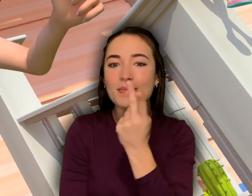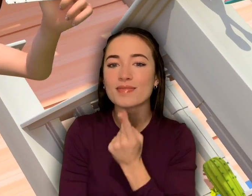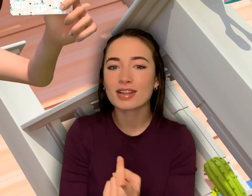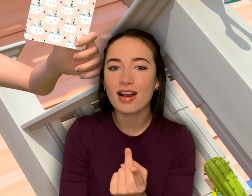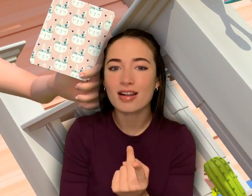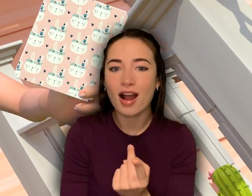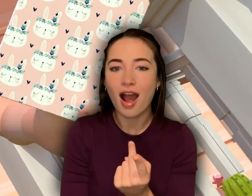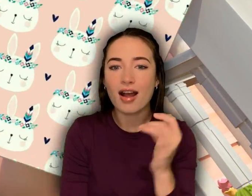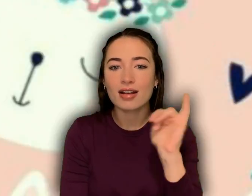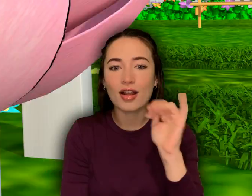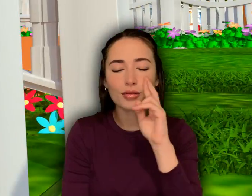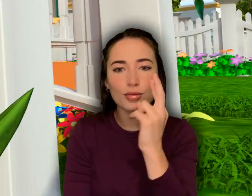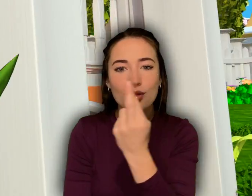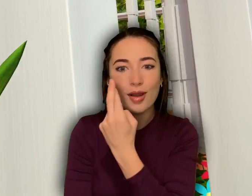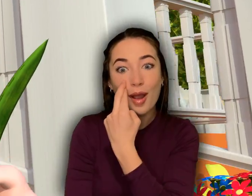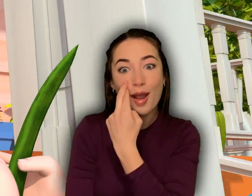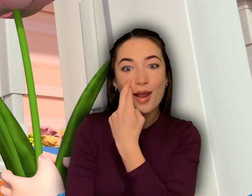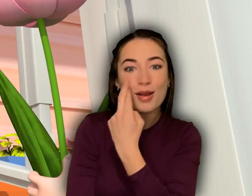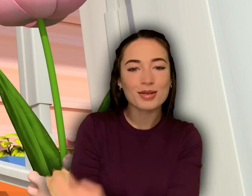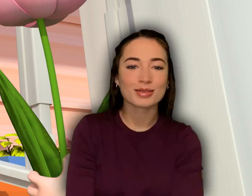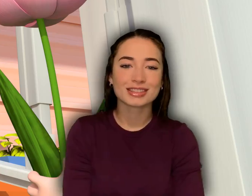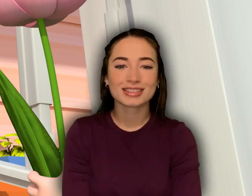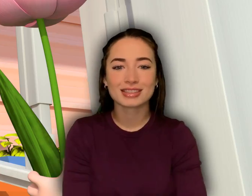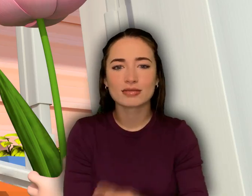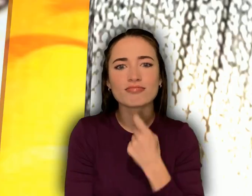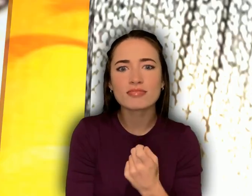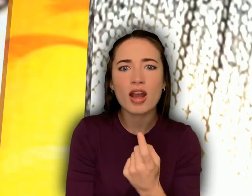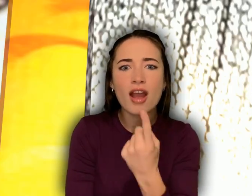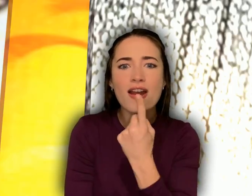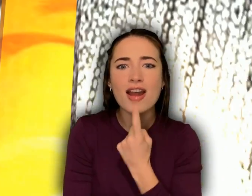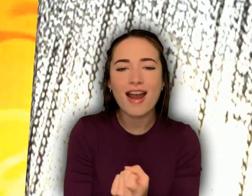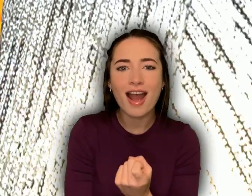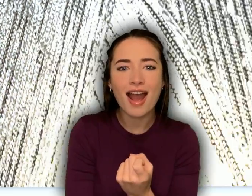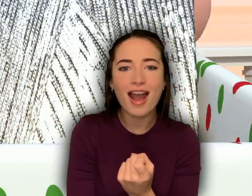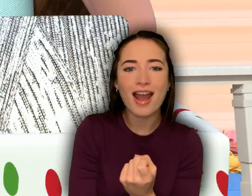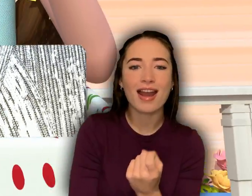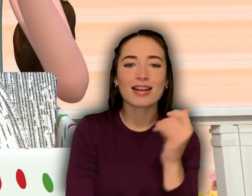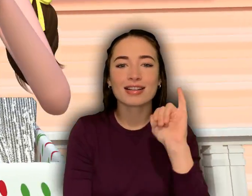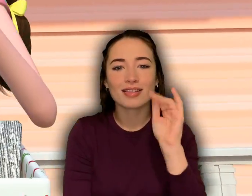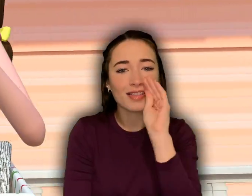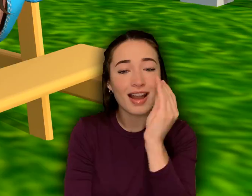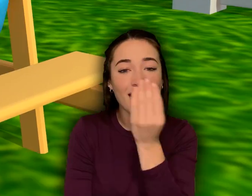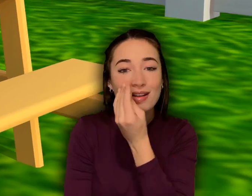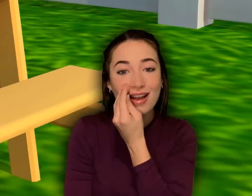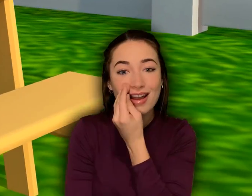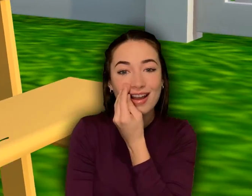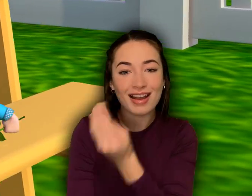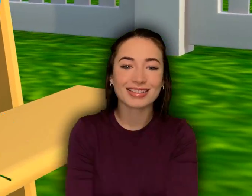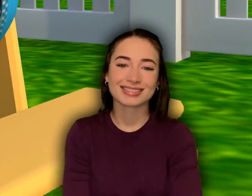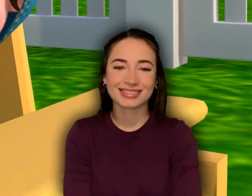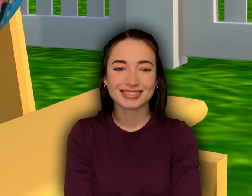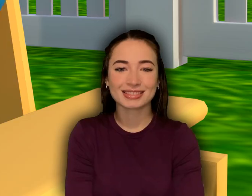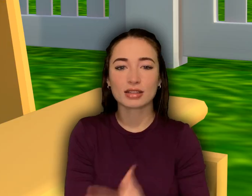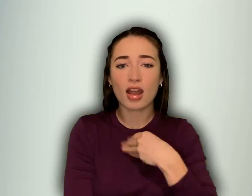color, pink color Like a rose Red color, red color Like a